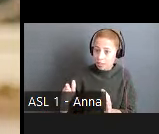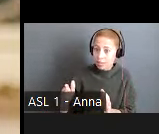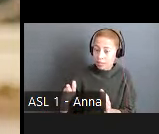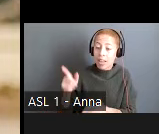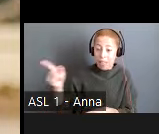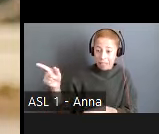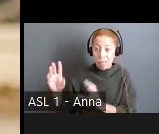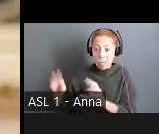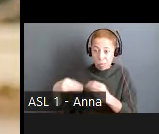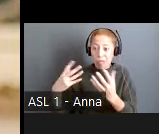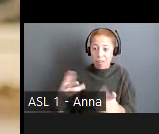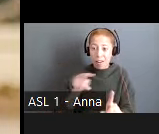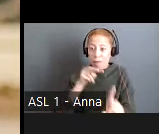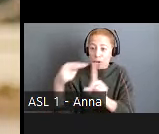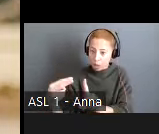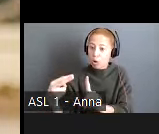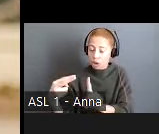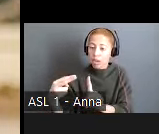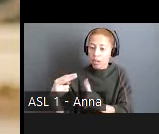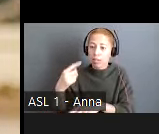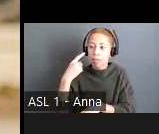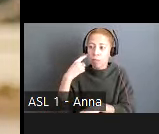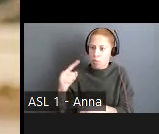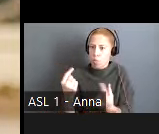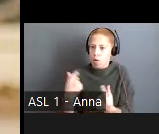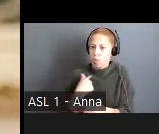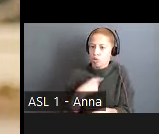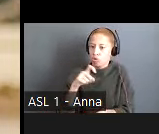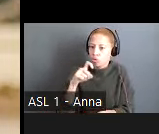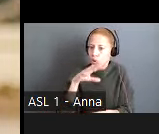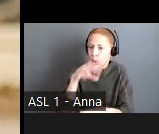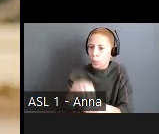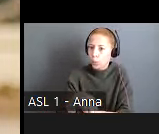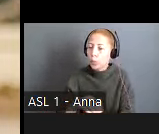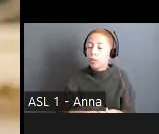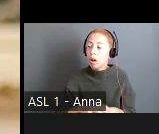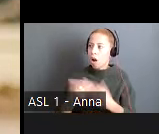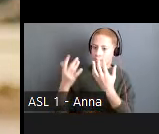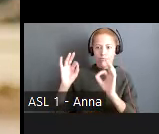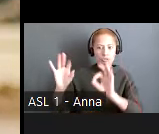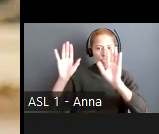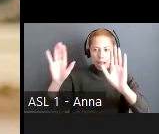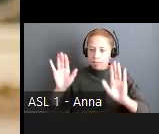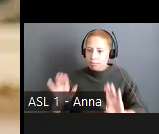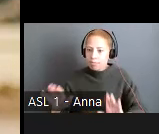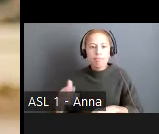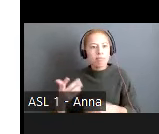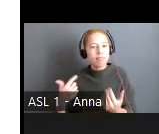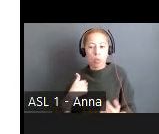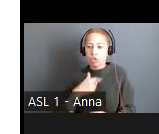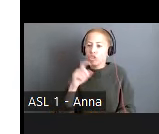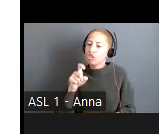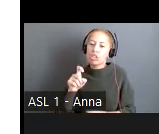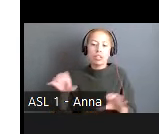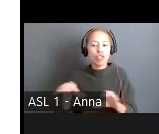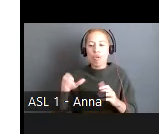the types of things that should be included. Great, we said. We should be able to do a quick and